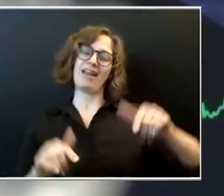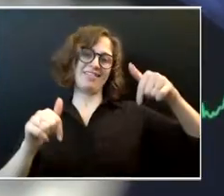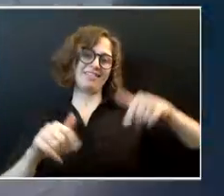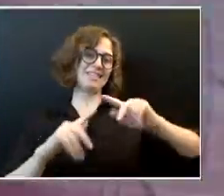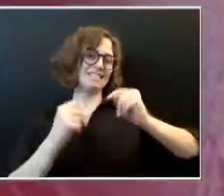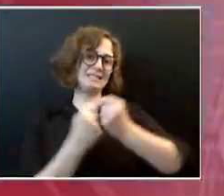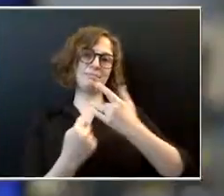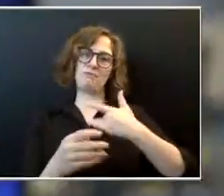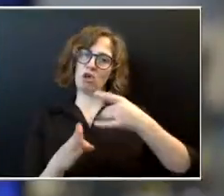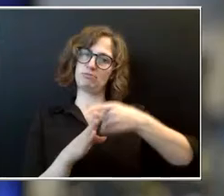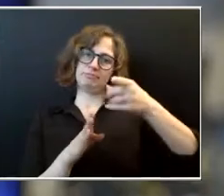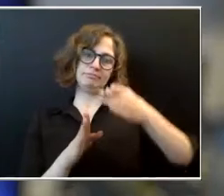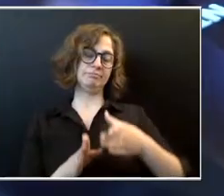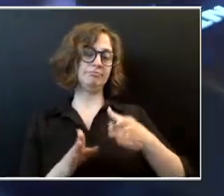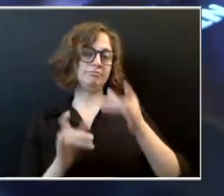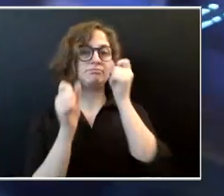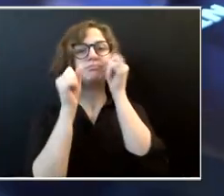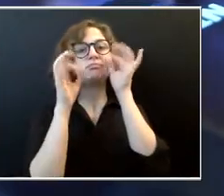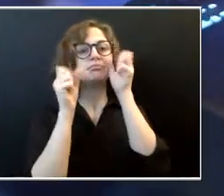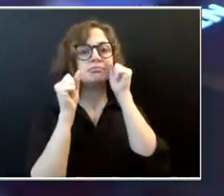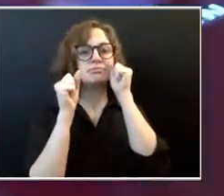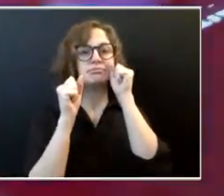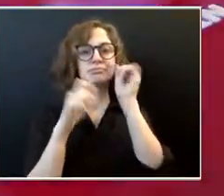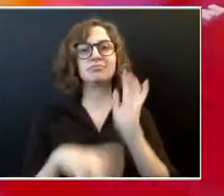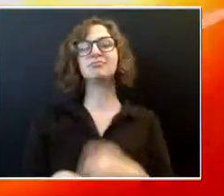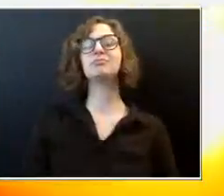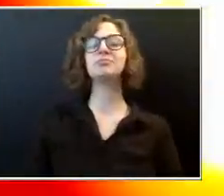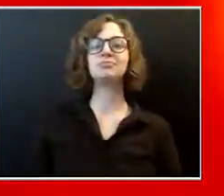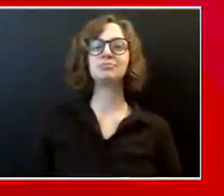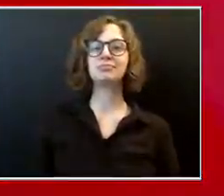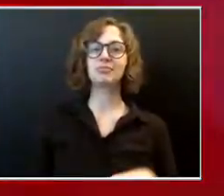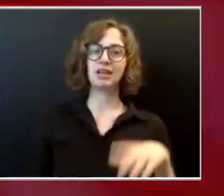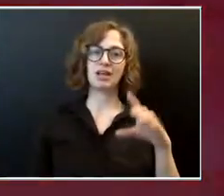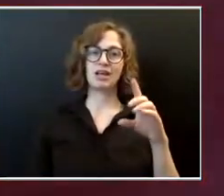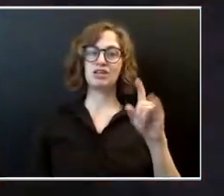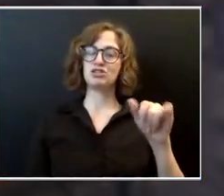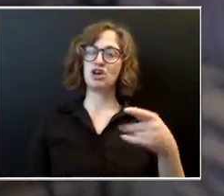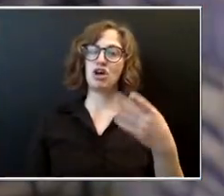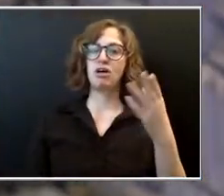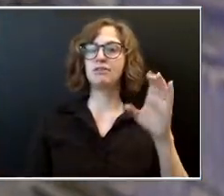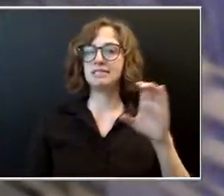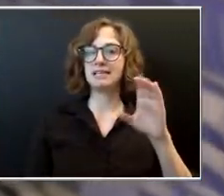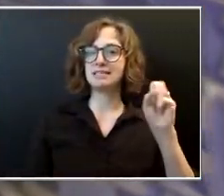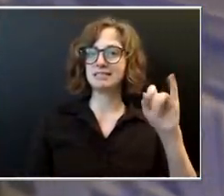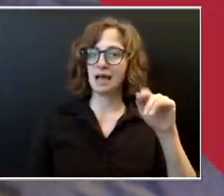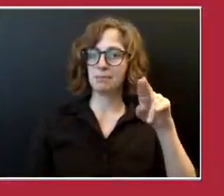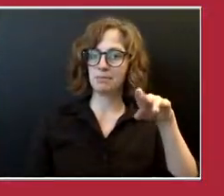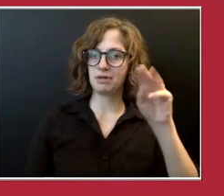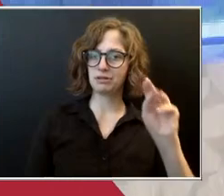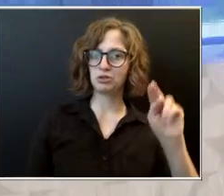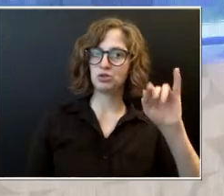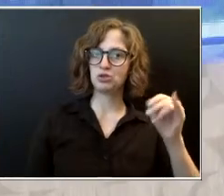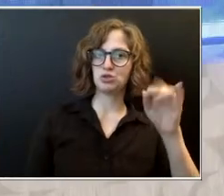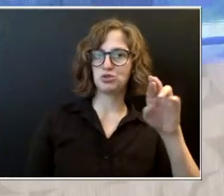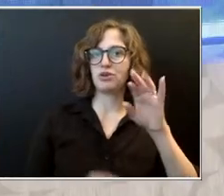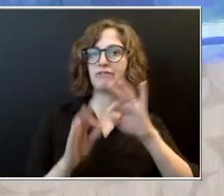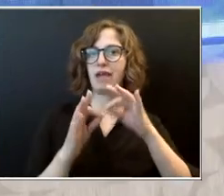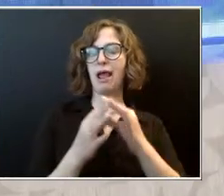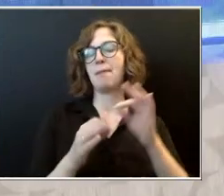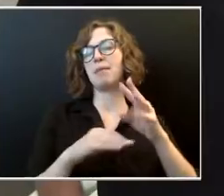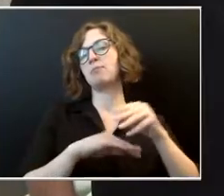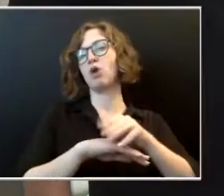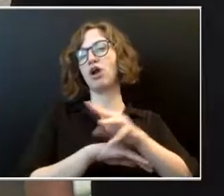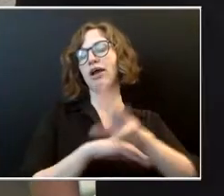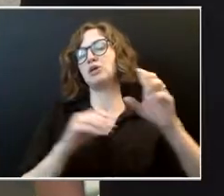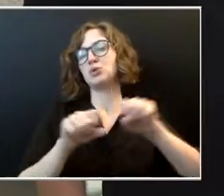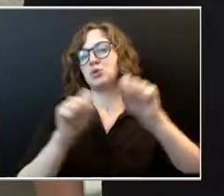just unreal. Stand by to set up show. And the Dolph C. Simons Jr. Family Broadcast Studio. Roll it. Always makes you feel like you're the